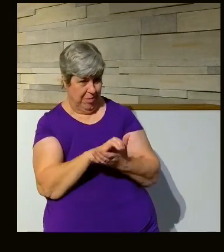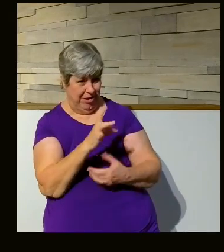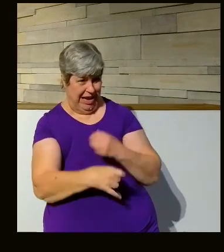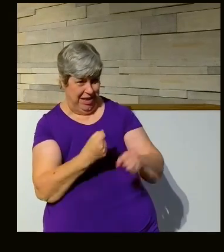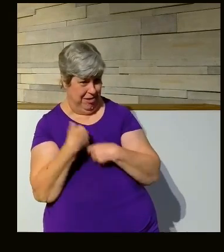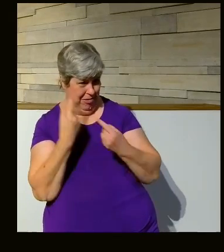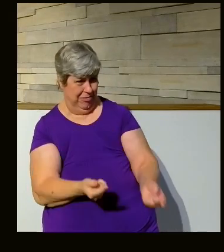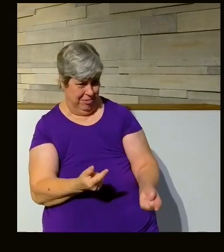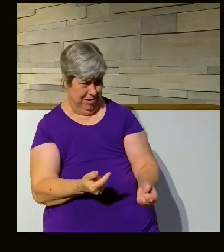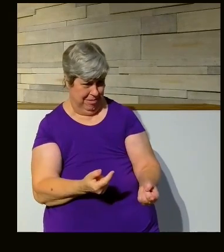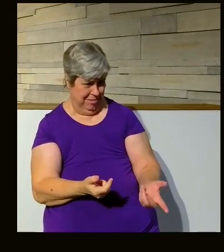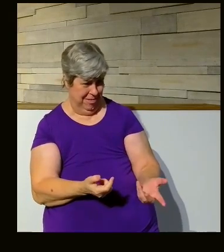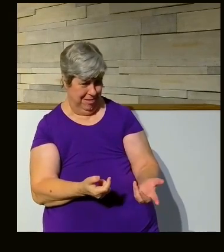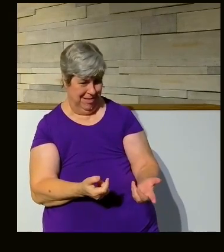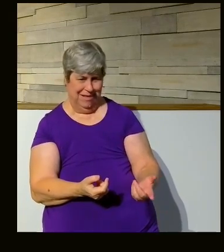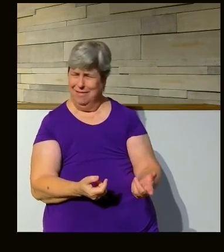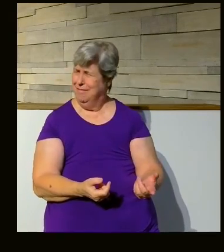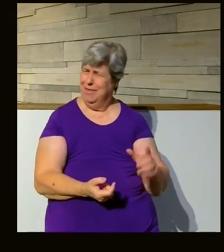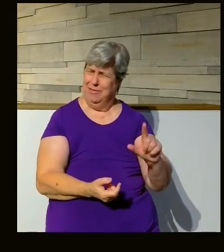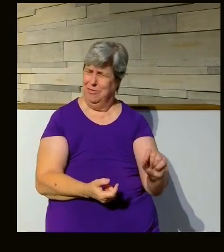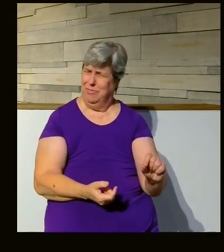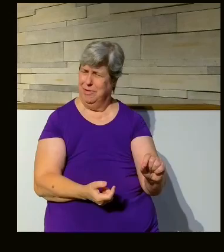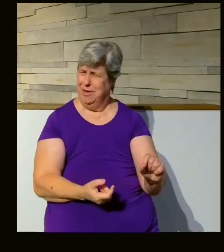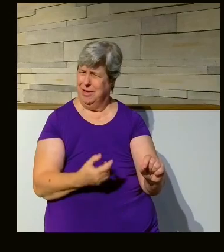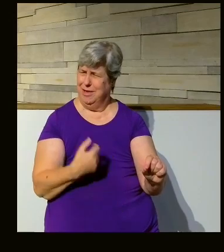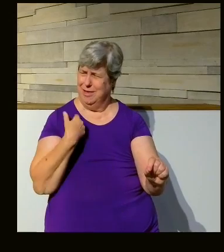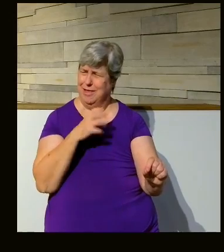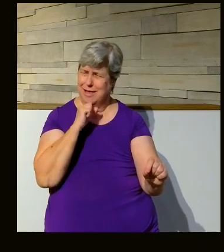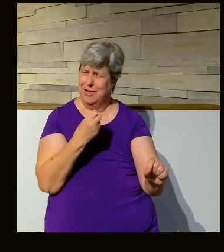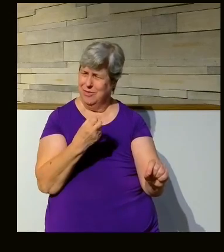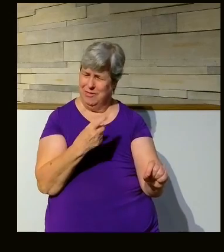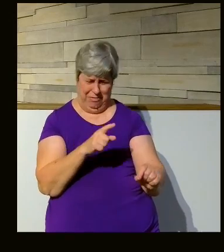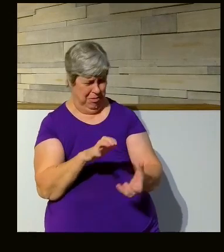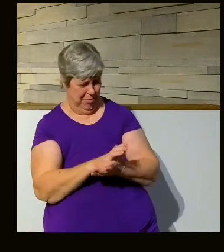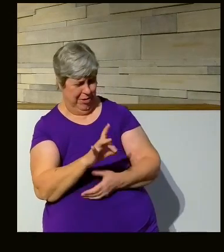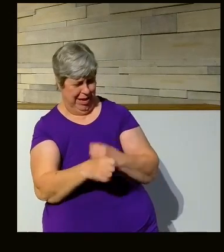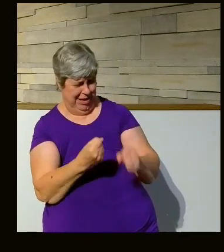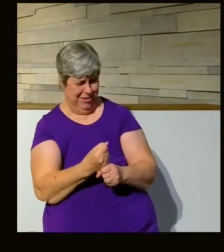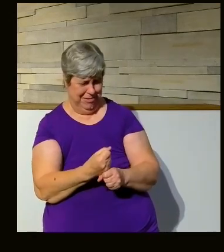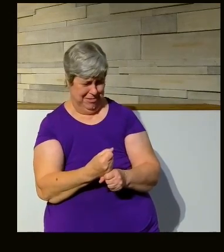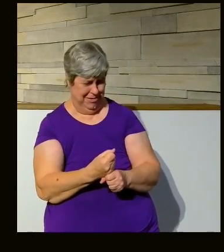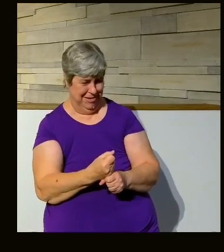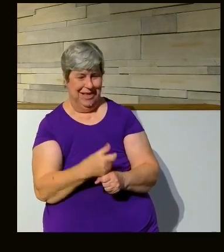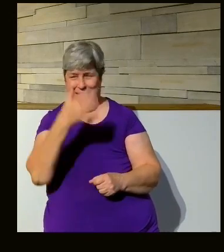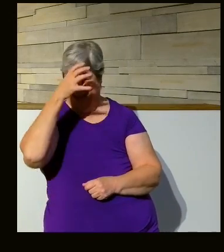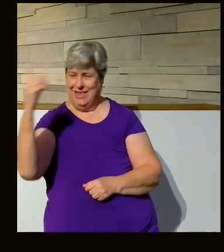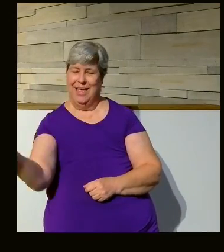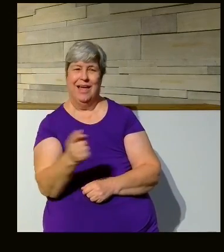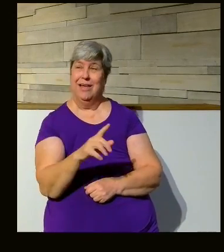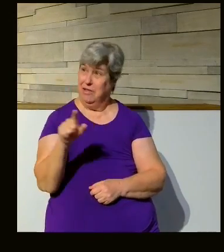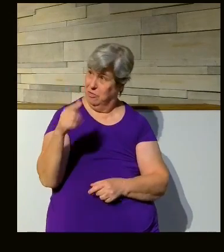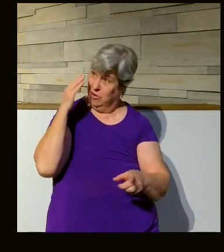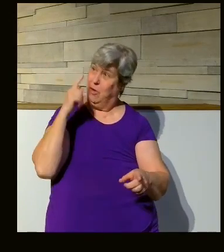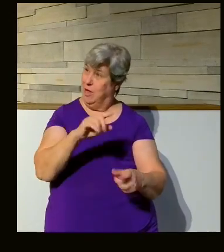right? Do the math, folks, right? I've been married 8 years. You've been married 8 years? Yeah. I said, and his dad walks in at that time. I said,